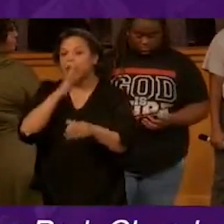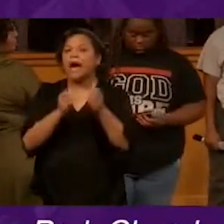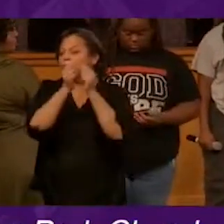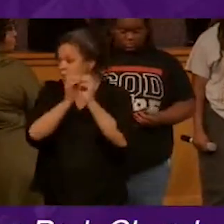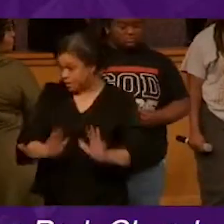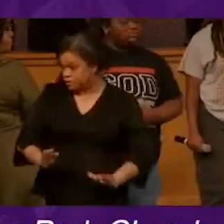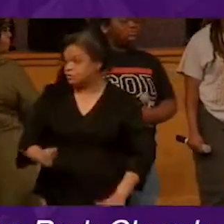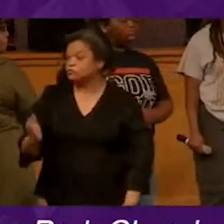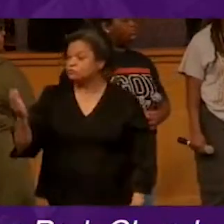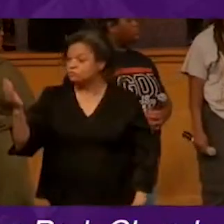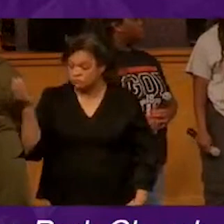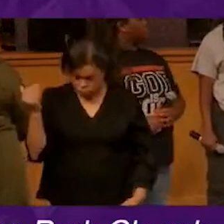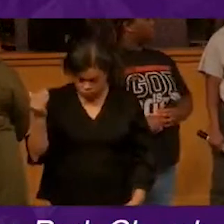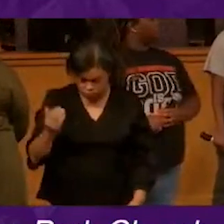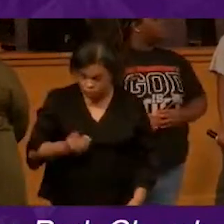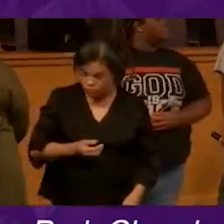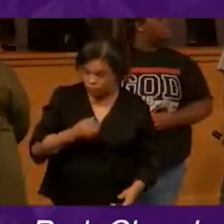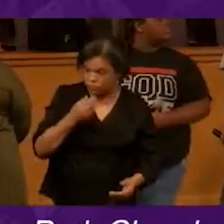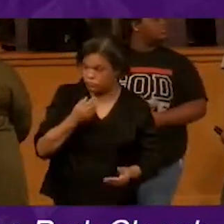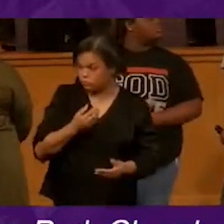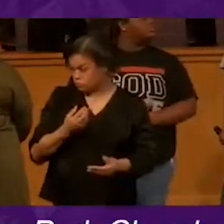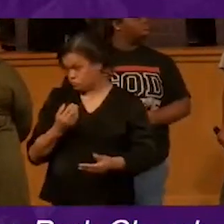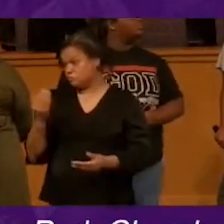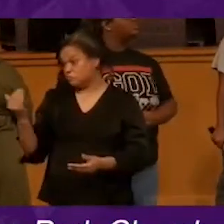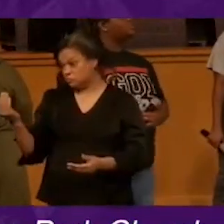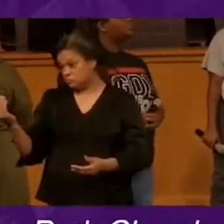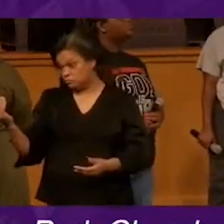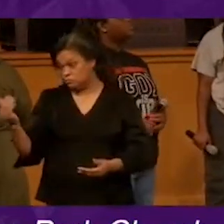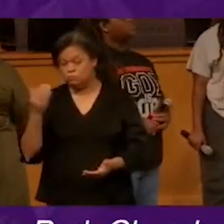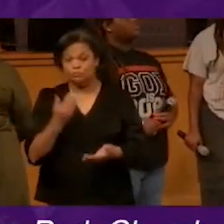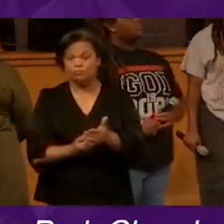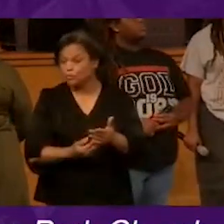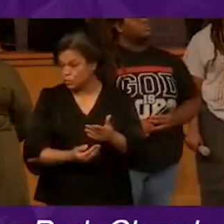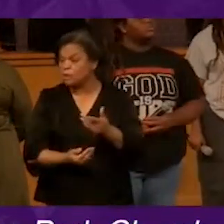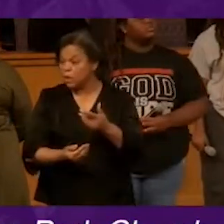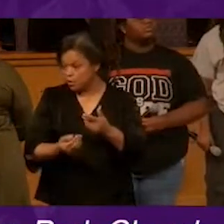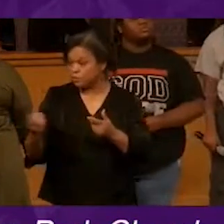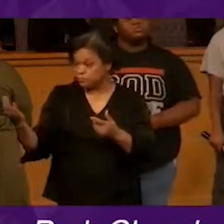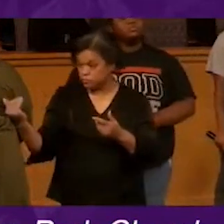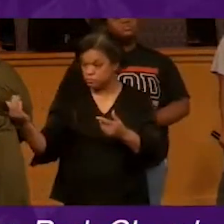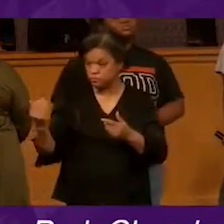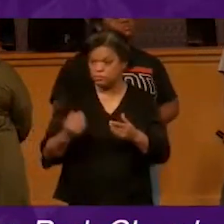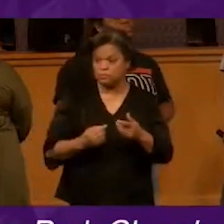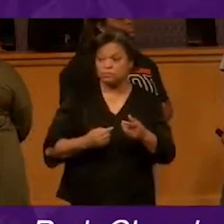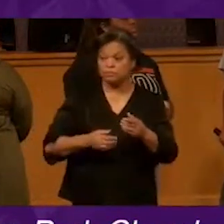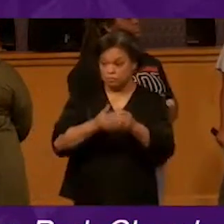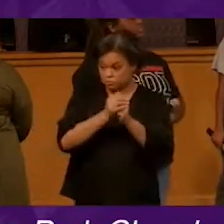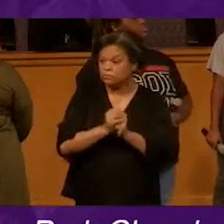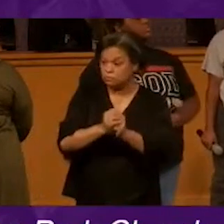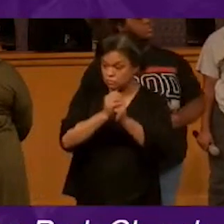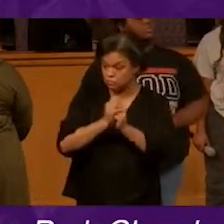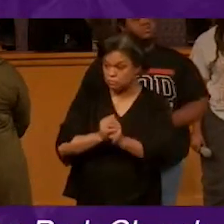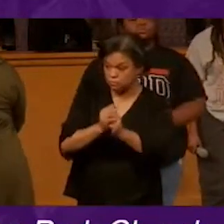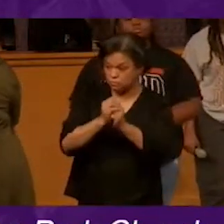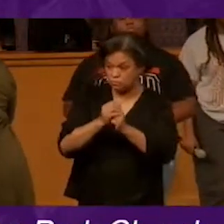you. Good morning, Park family. Will you rise to your feet to worship and praise with us on this morning?